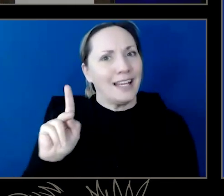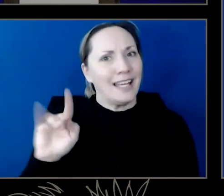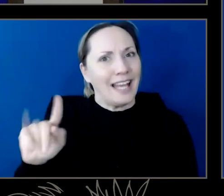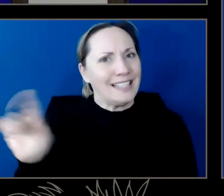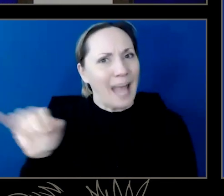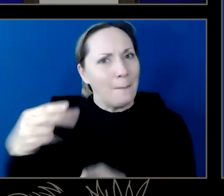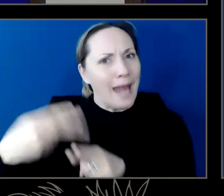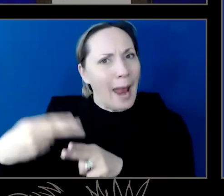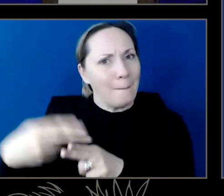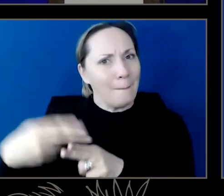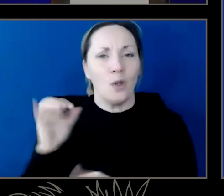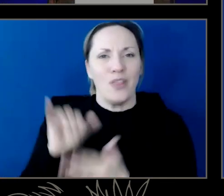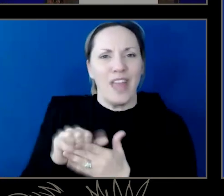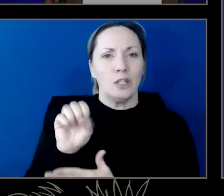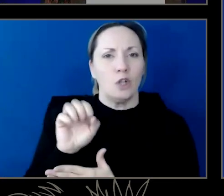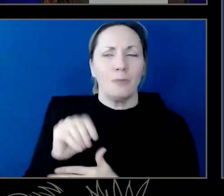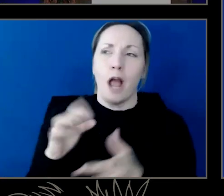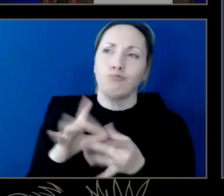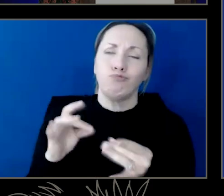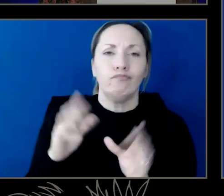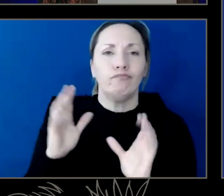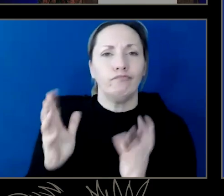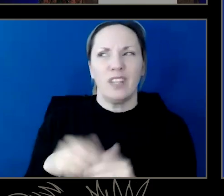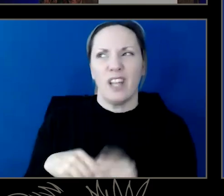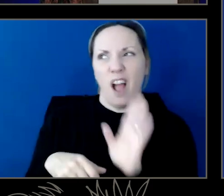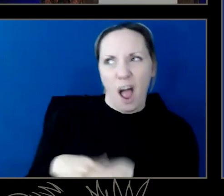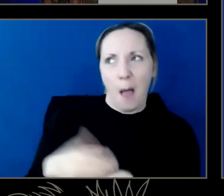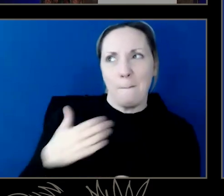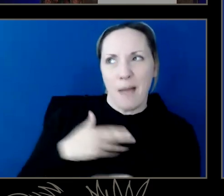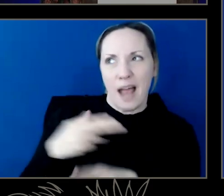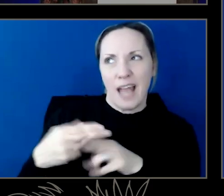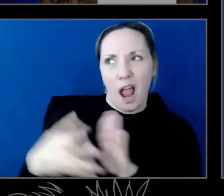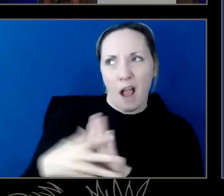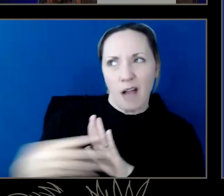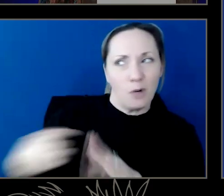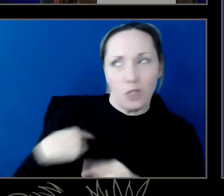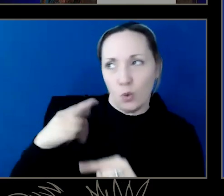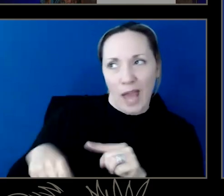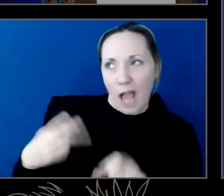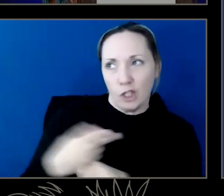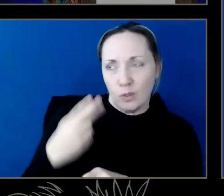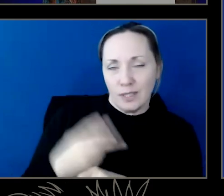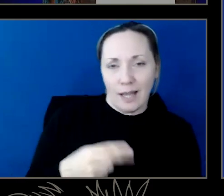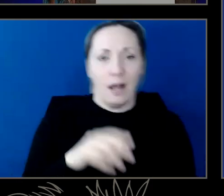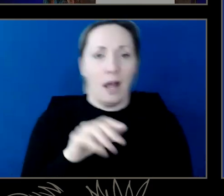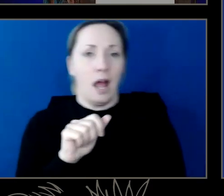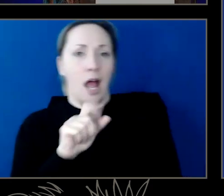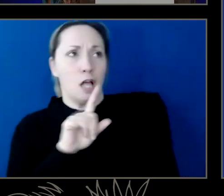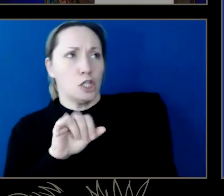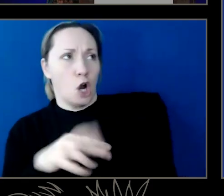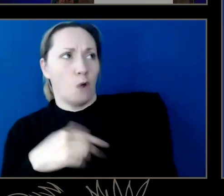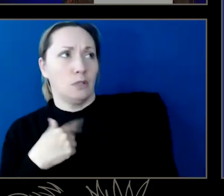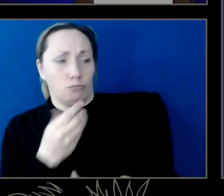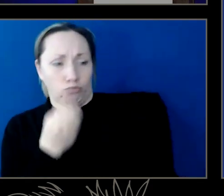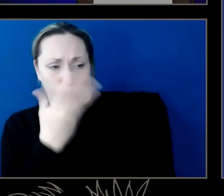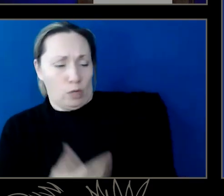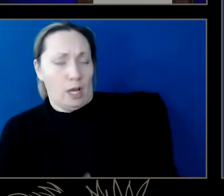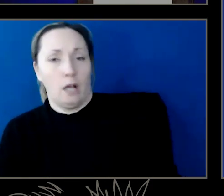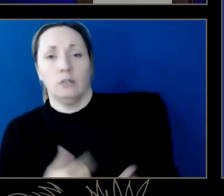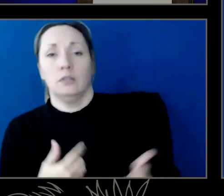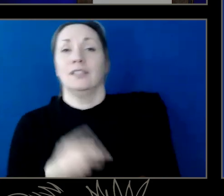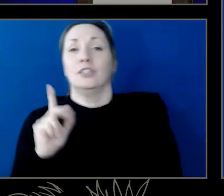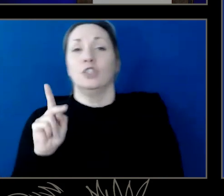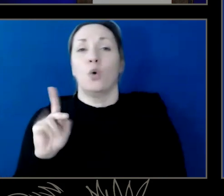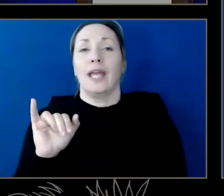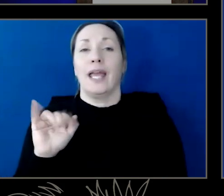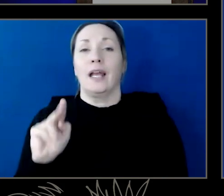So this social media platform, they go to Azure and they're like, bruh, our name is copyrighted, you can't be using that. Azure is like, F you guys, you can't tell me what to do. Kik goes to